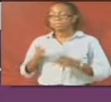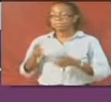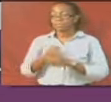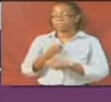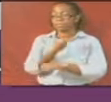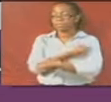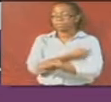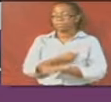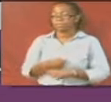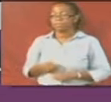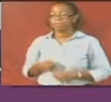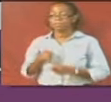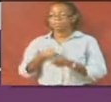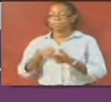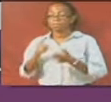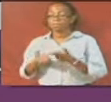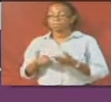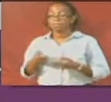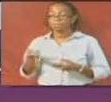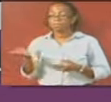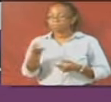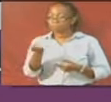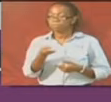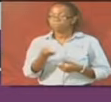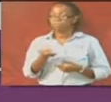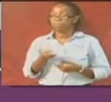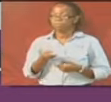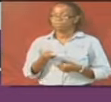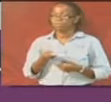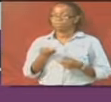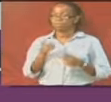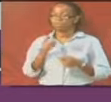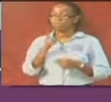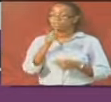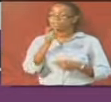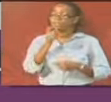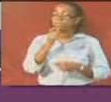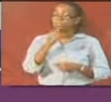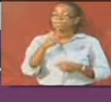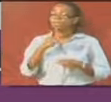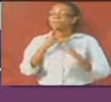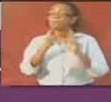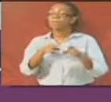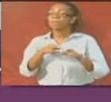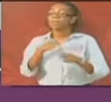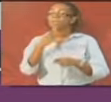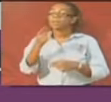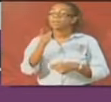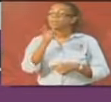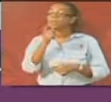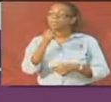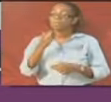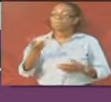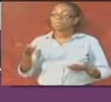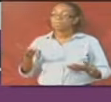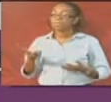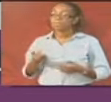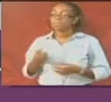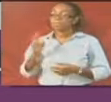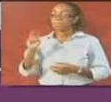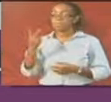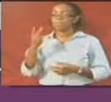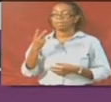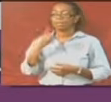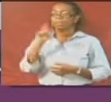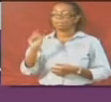whom and under what conditions? Secondly, the sequencing that would have picked up that first